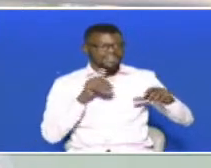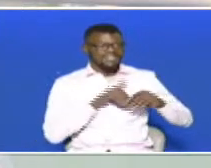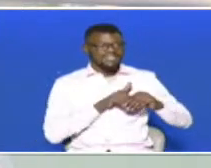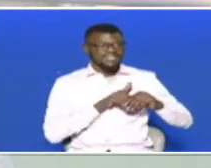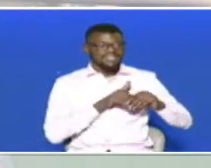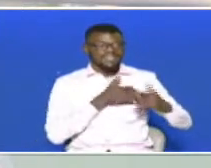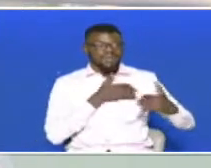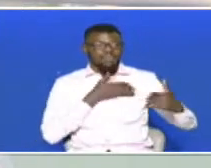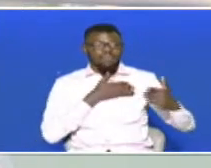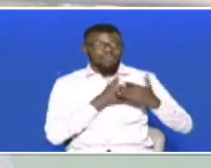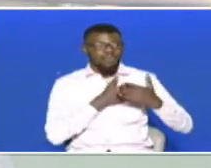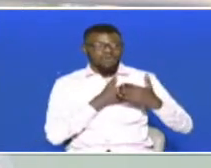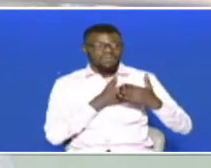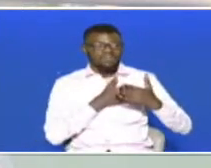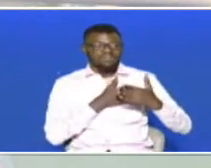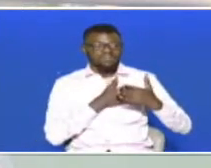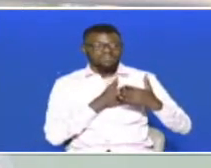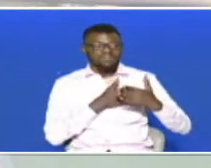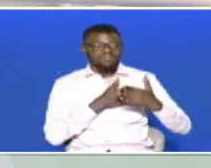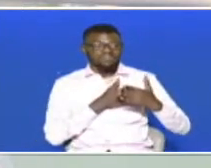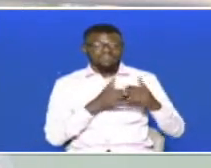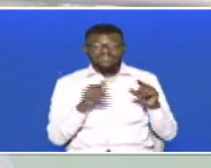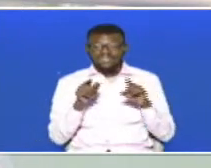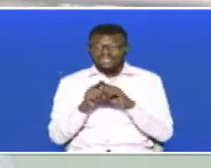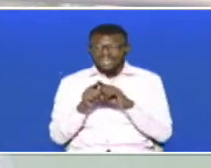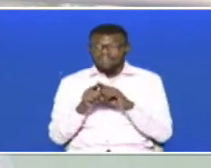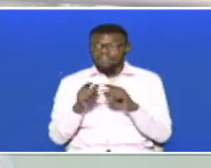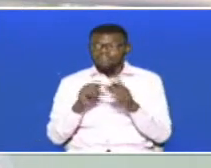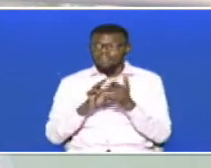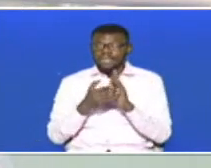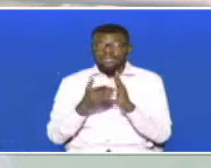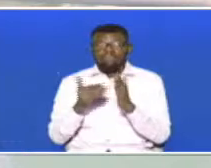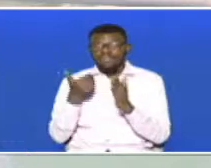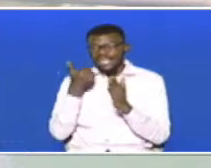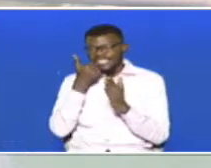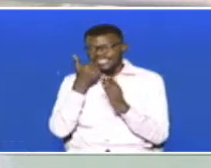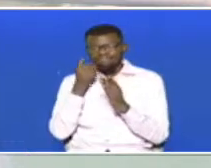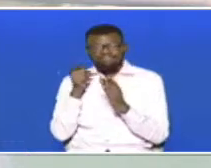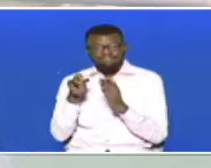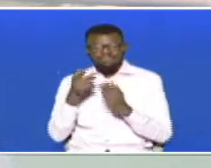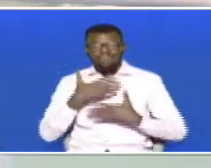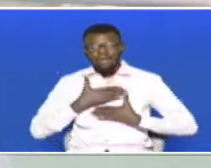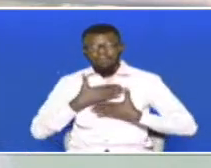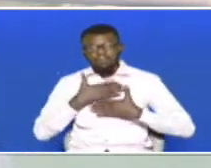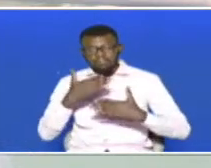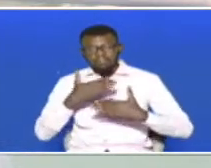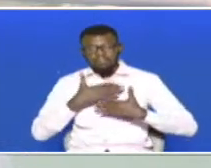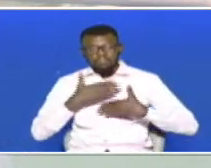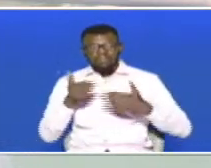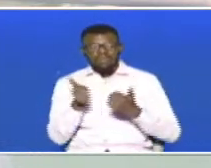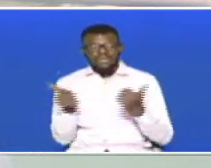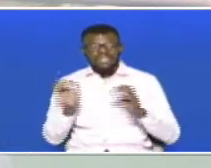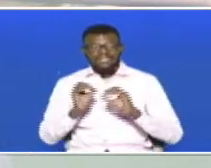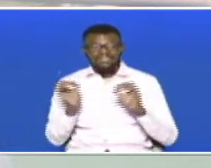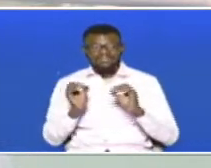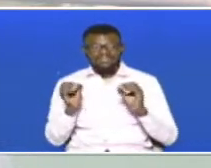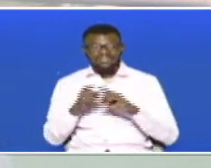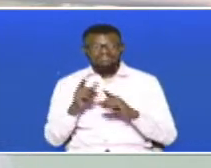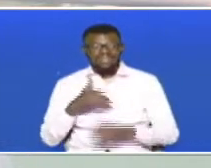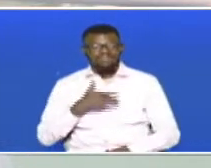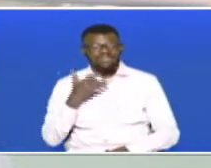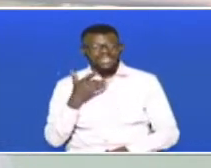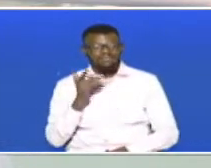it is blocked significantly. And such patient will develop this shortness of breath, they develop the dizziness,